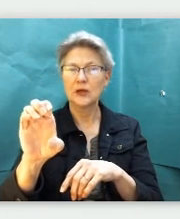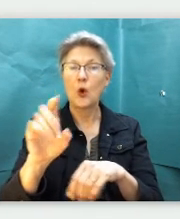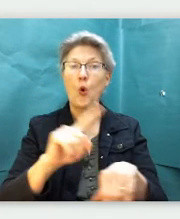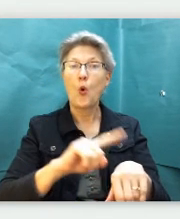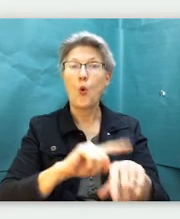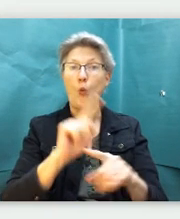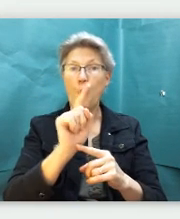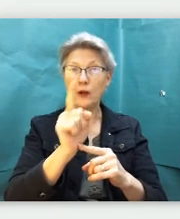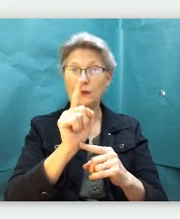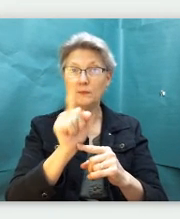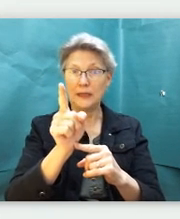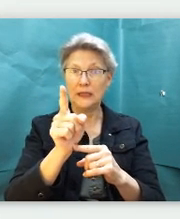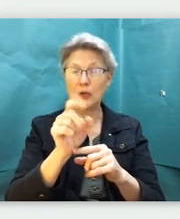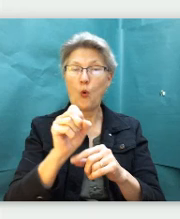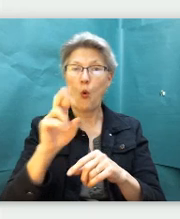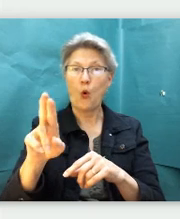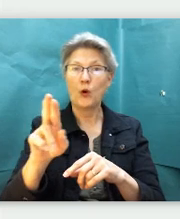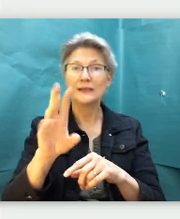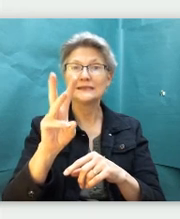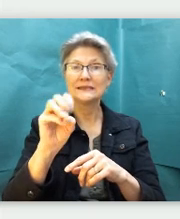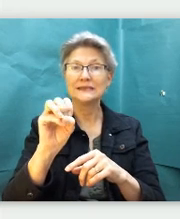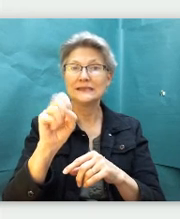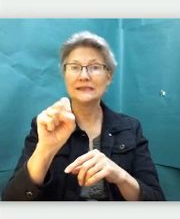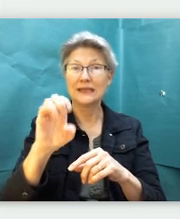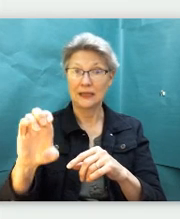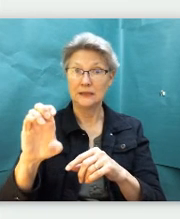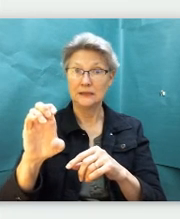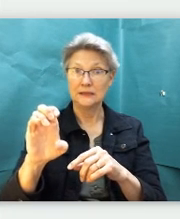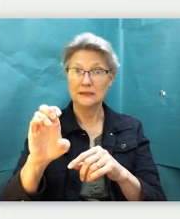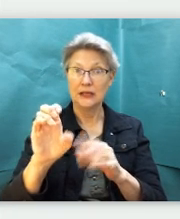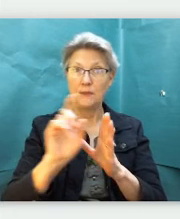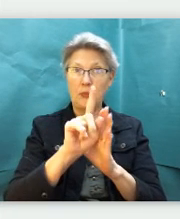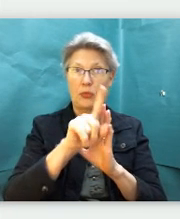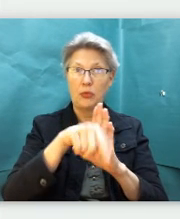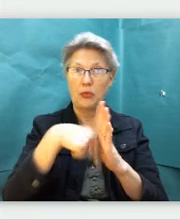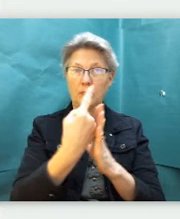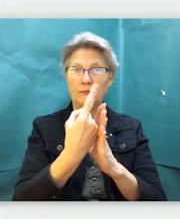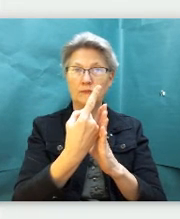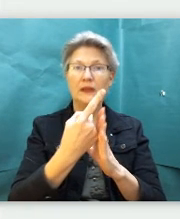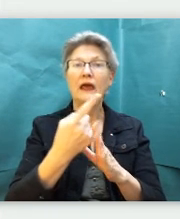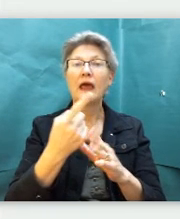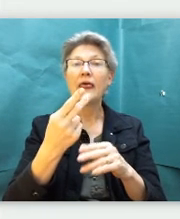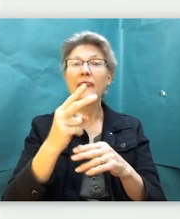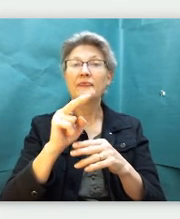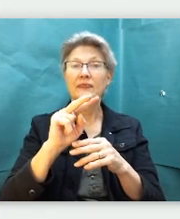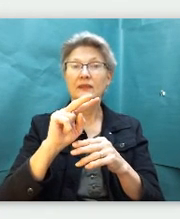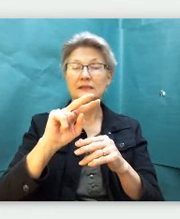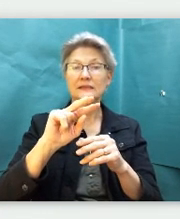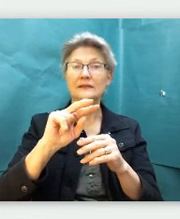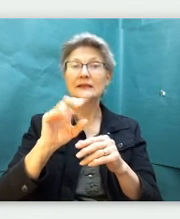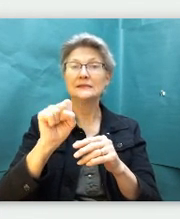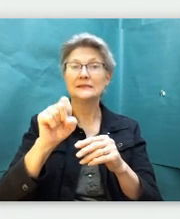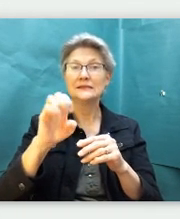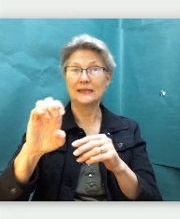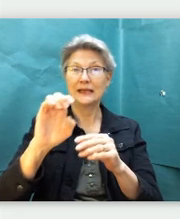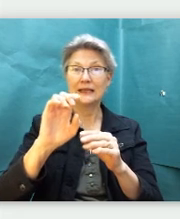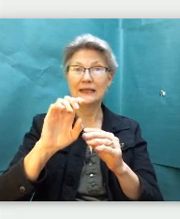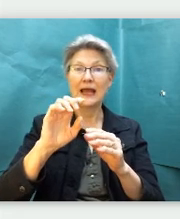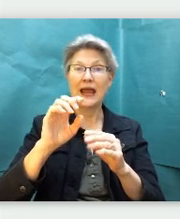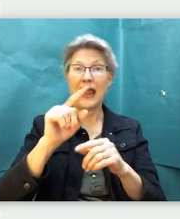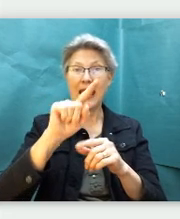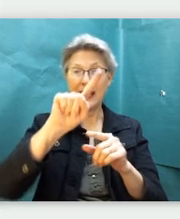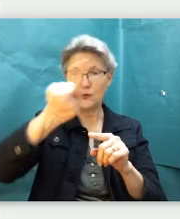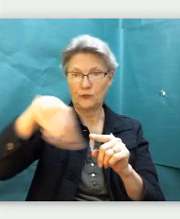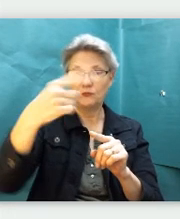1 minute or 60 seconds elapses. The second hand has made a full turn clockwise. The time